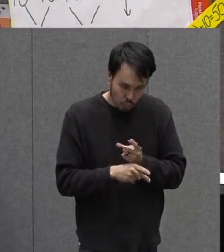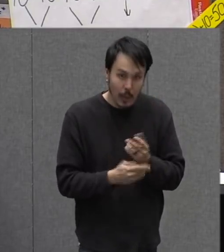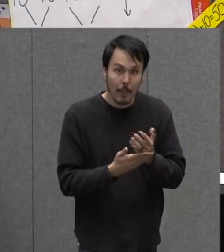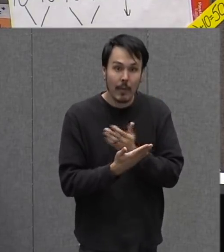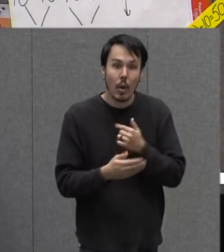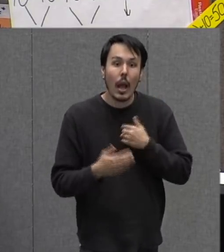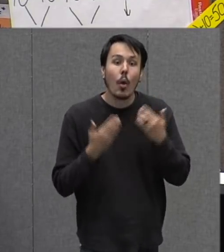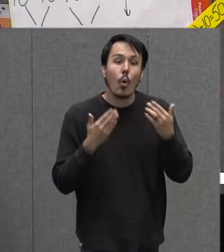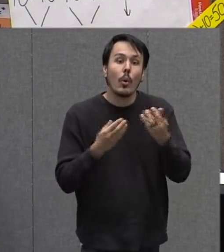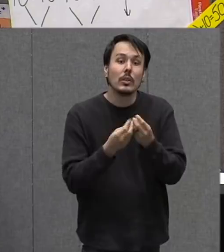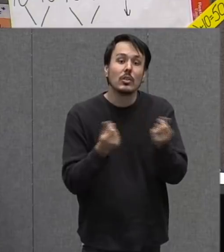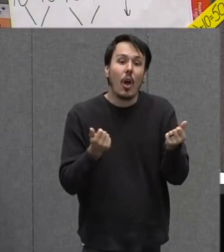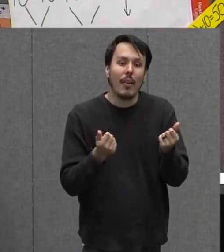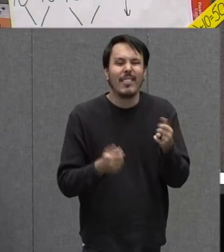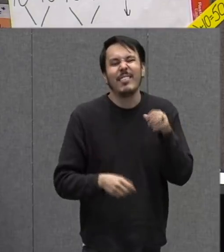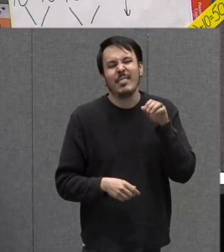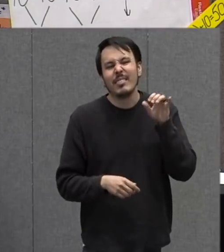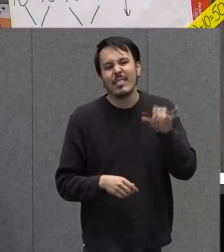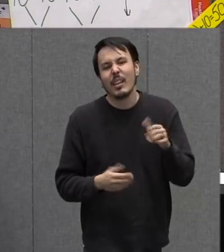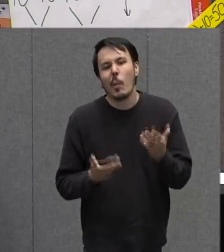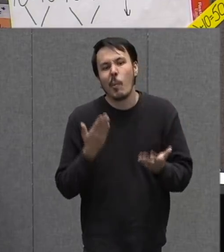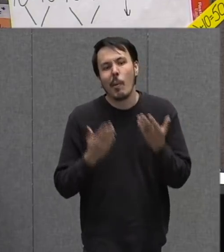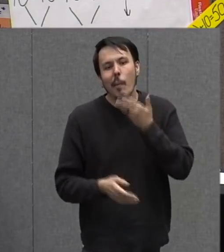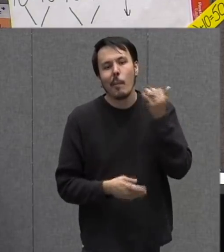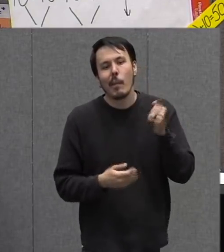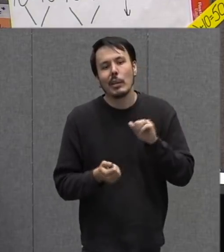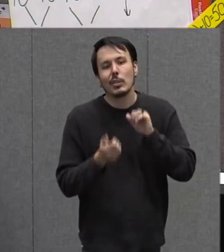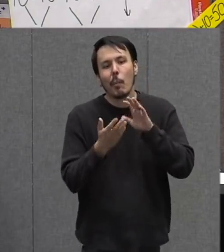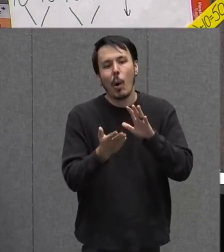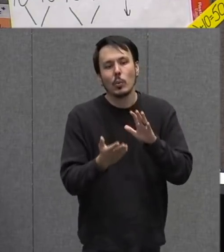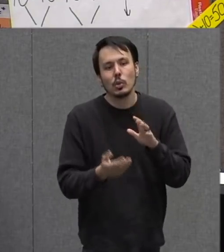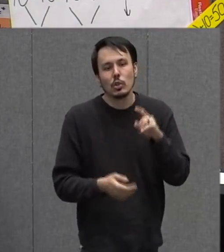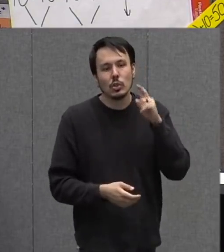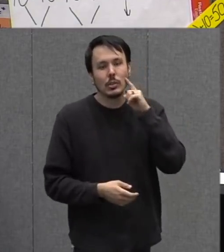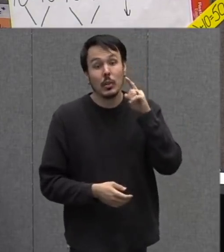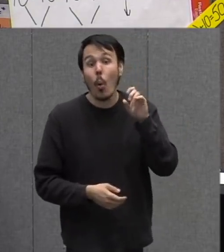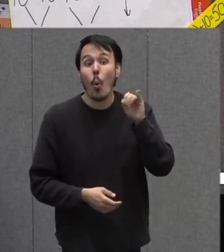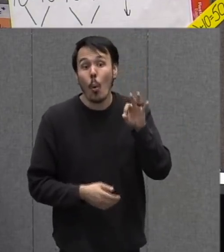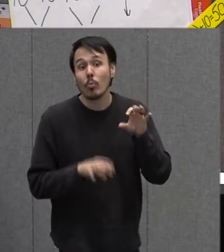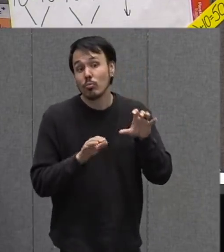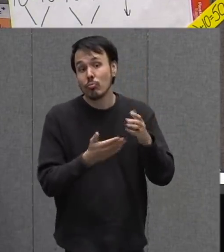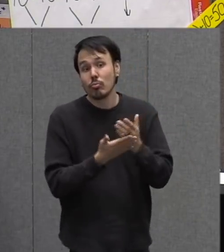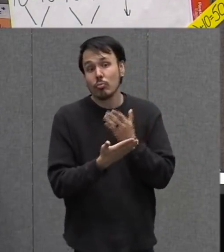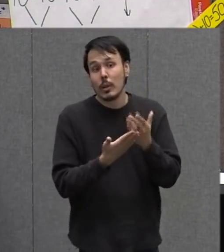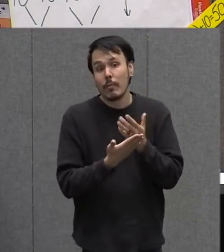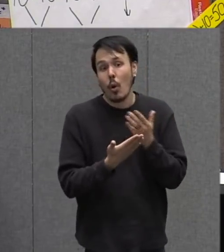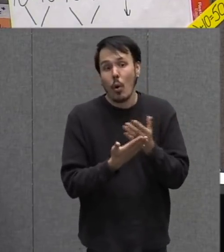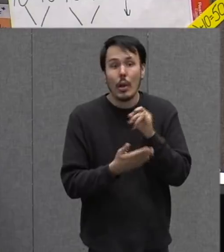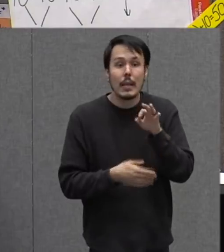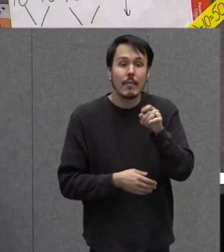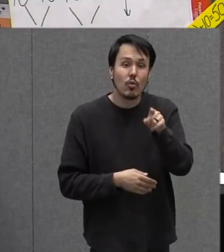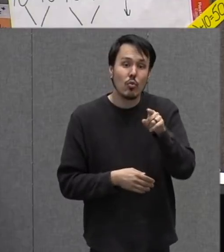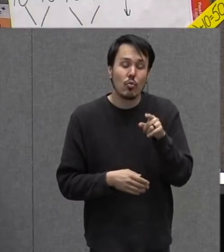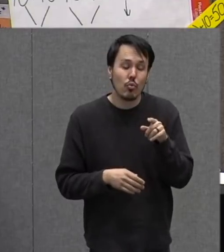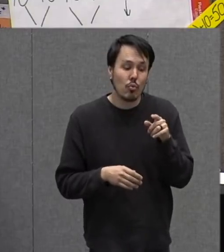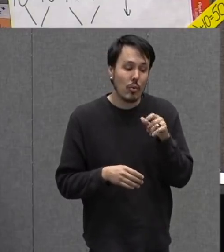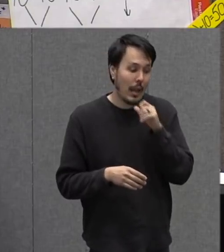Because really, that's probably the best way to do it, or work it out beforehand if you have the opportunity to get to the work off